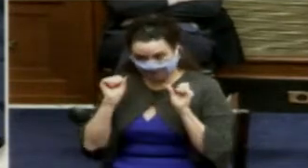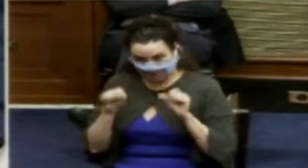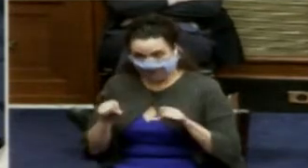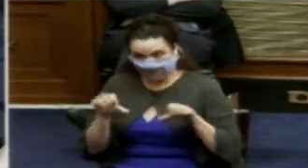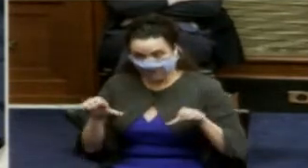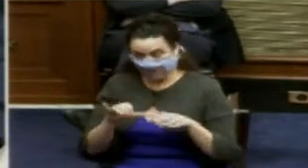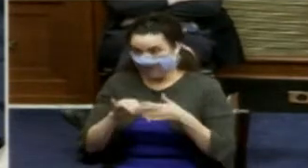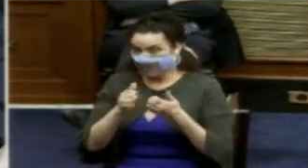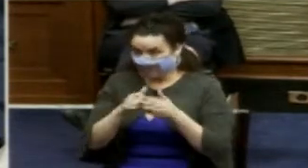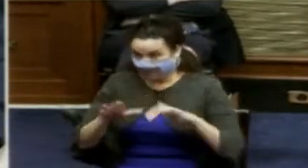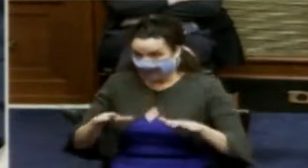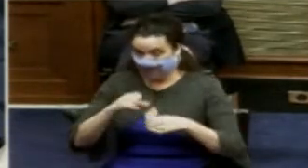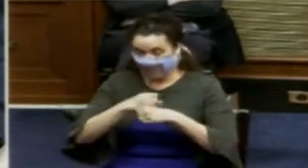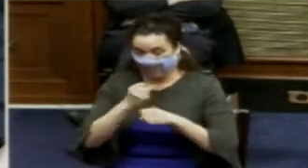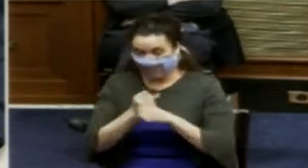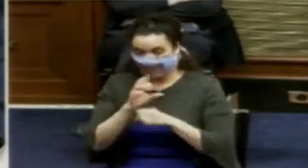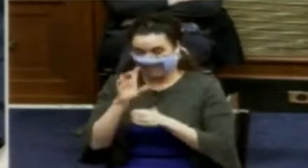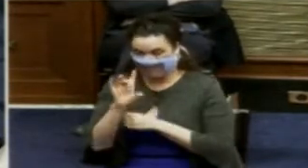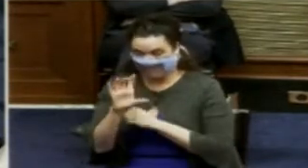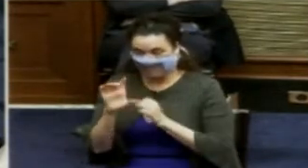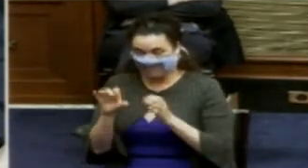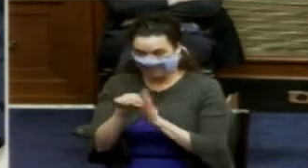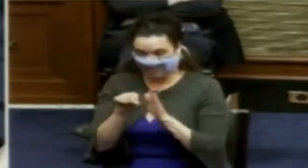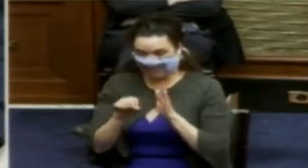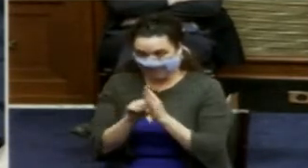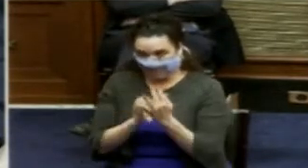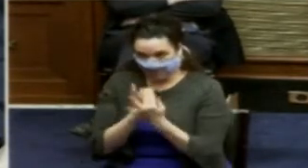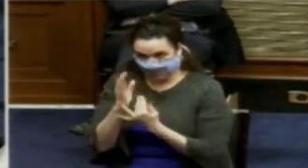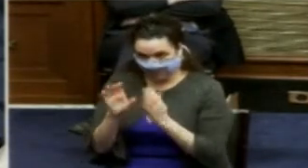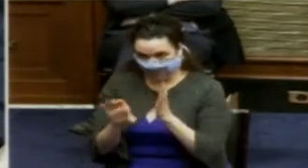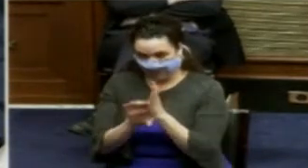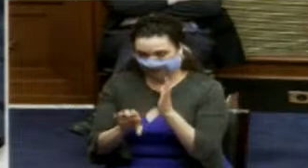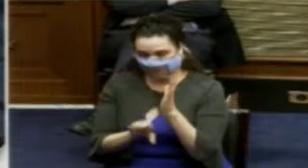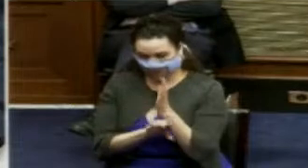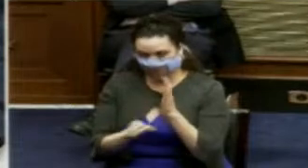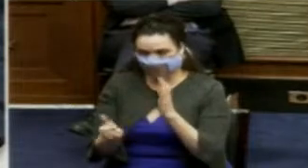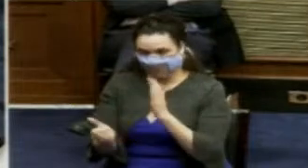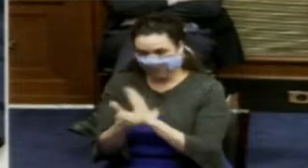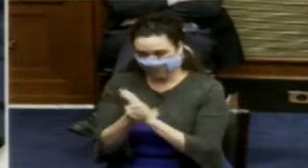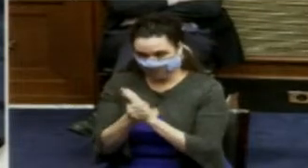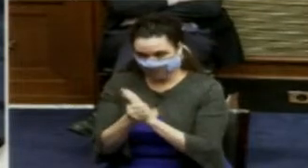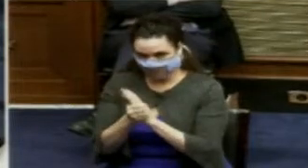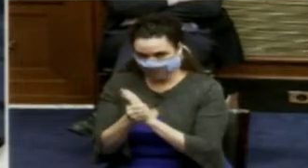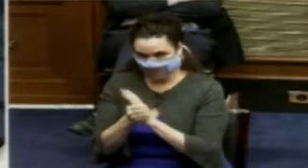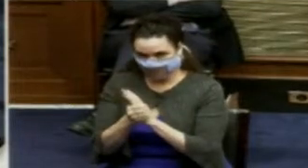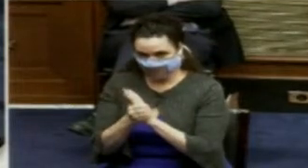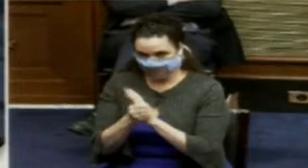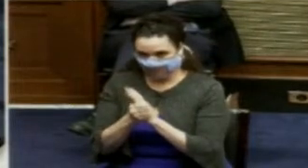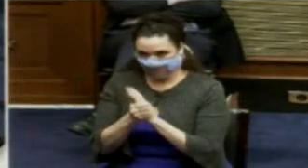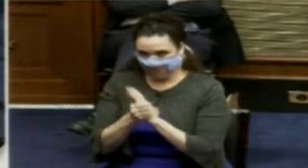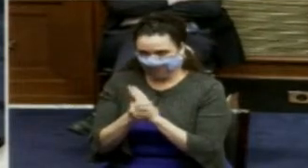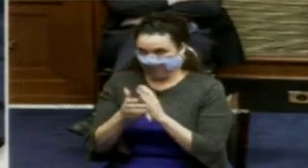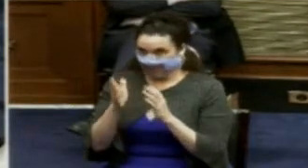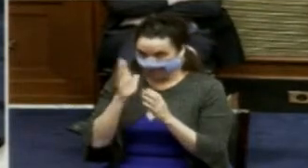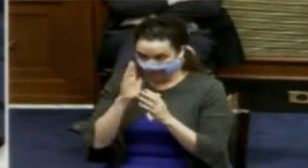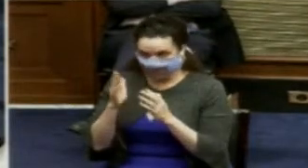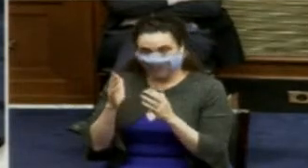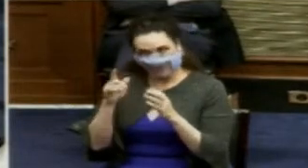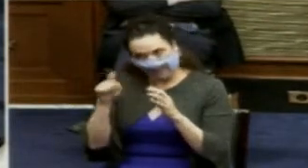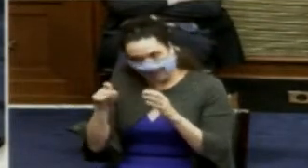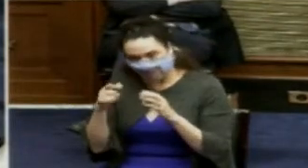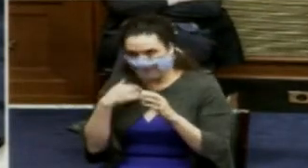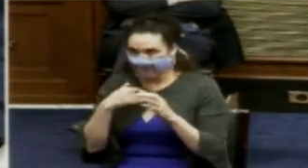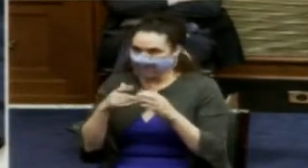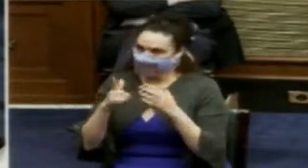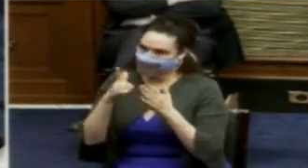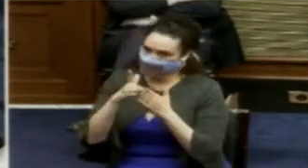the district a state through a constitutional amendment. Any litigation, doubts, questions